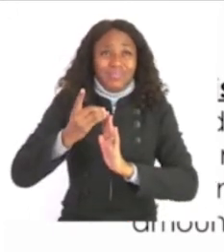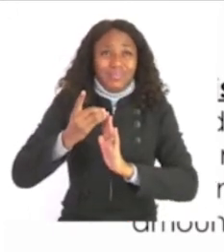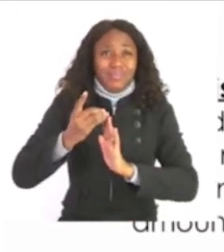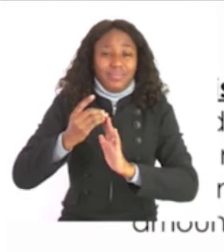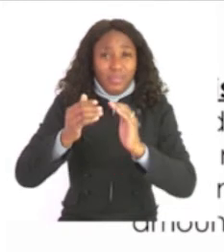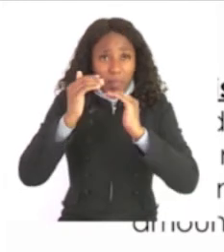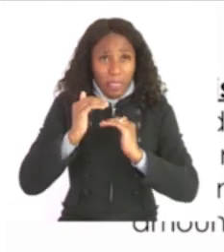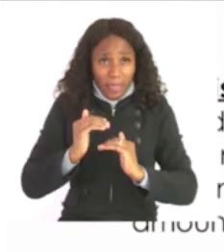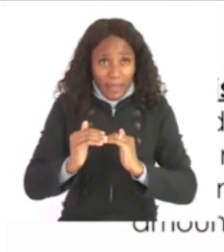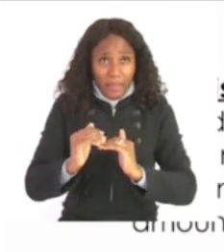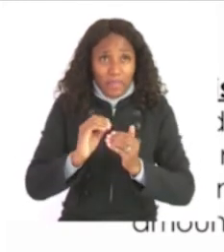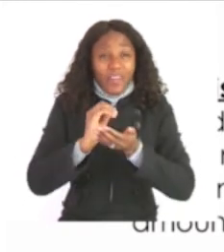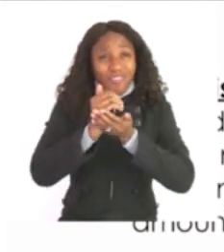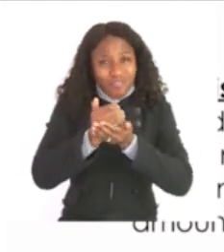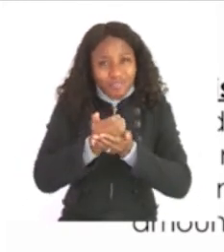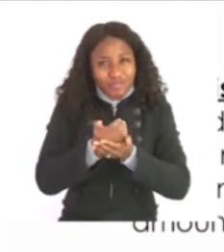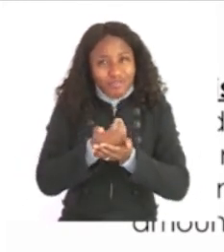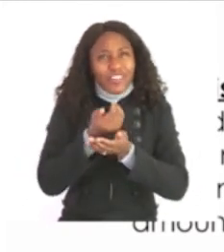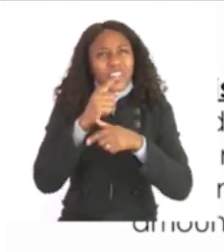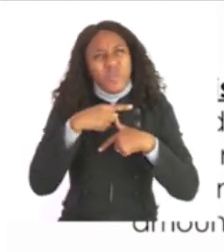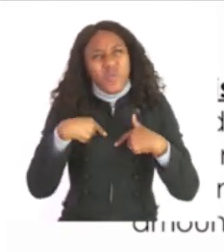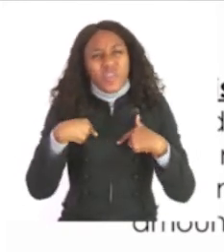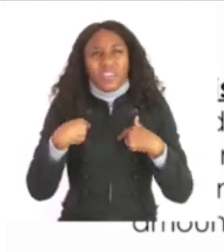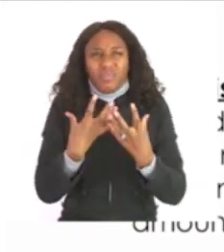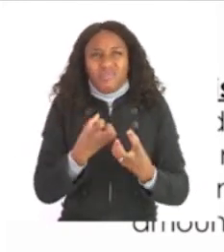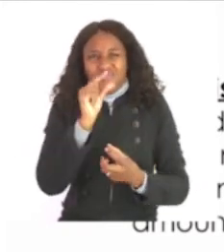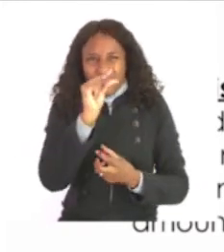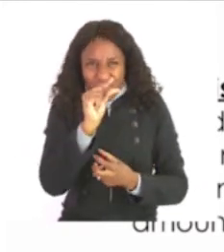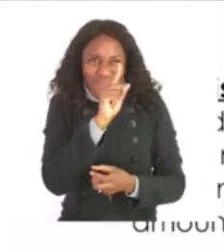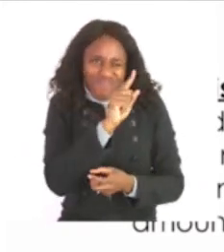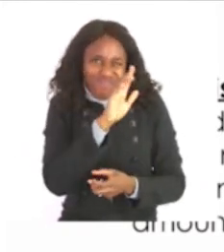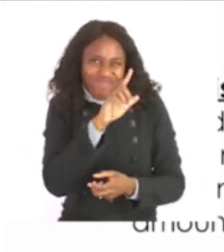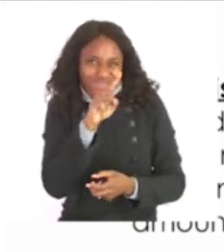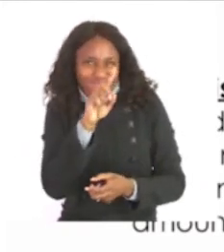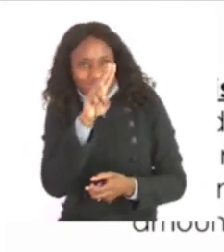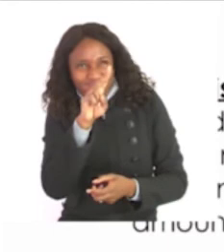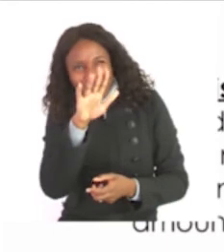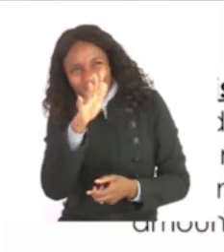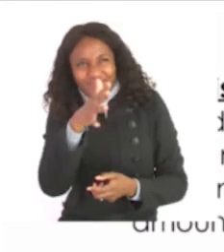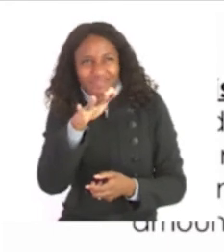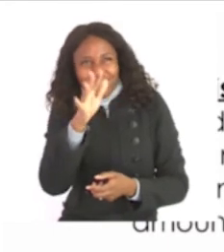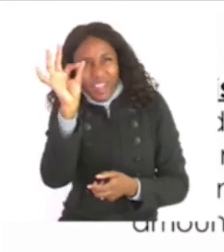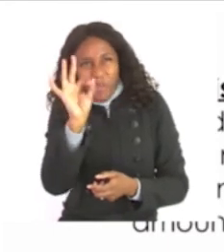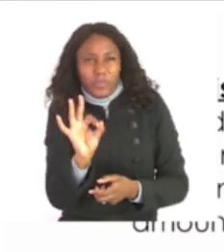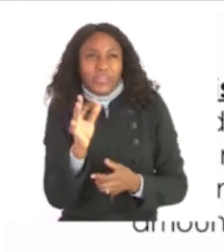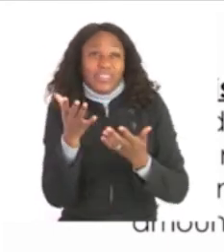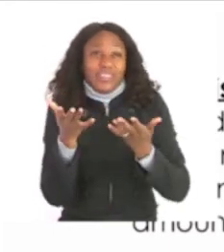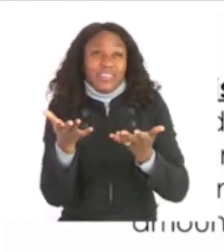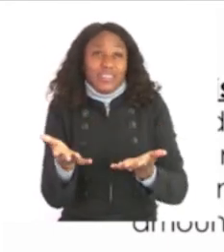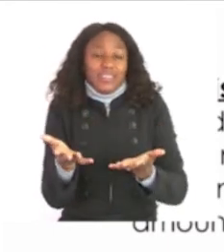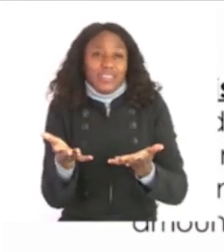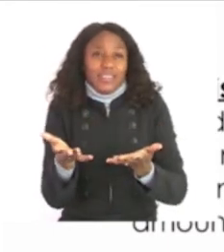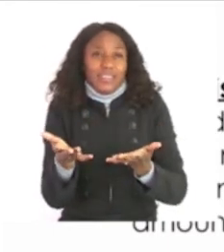Next are fats. So fats, we need a small amount of fats, only 15 to